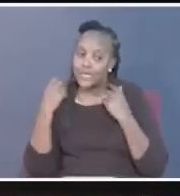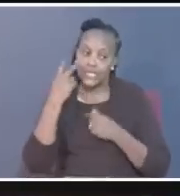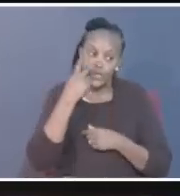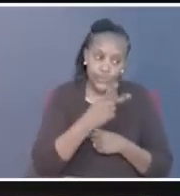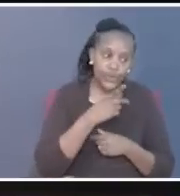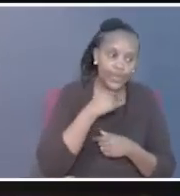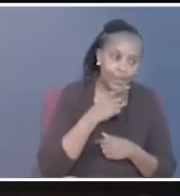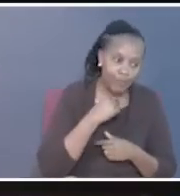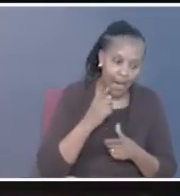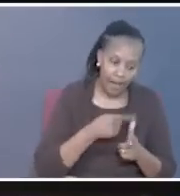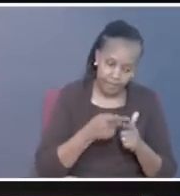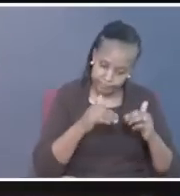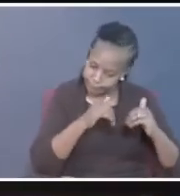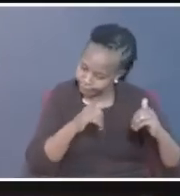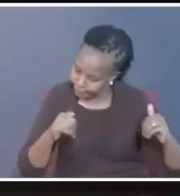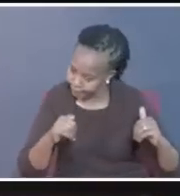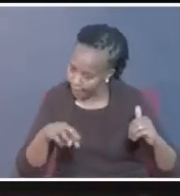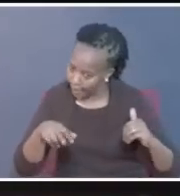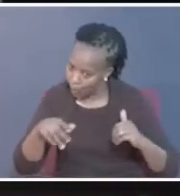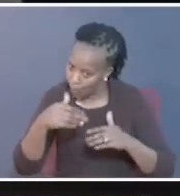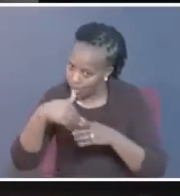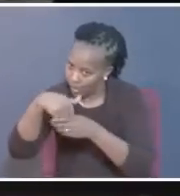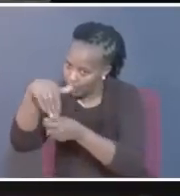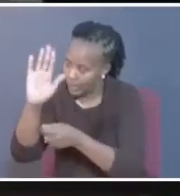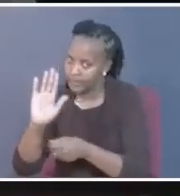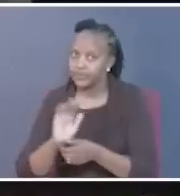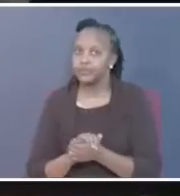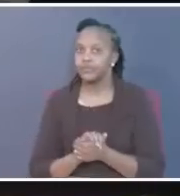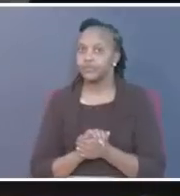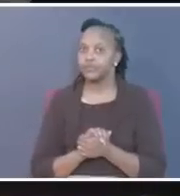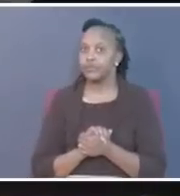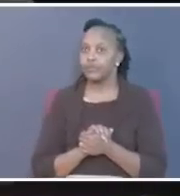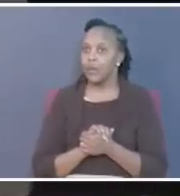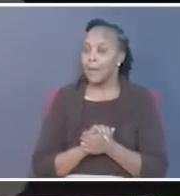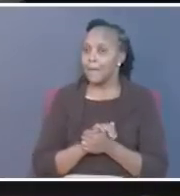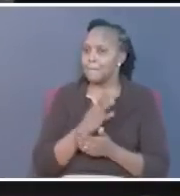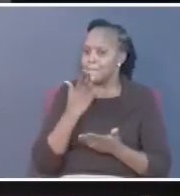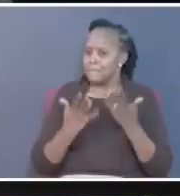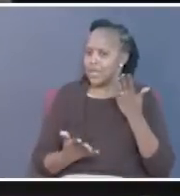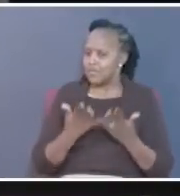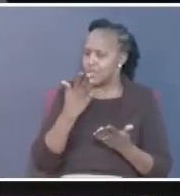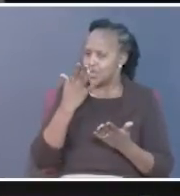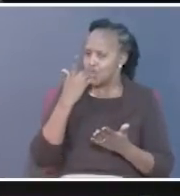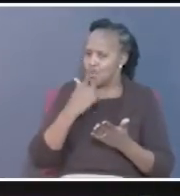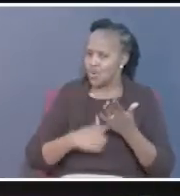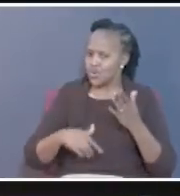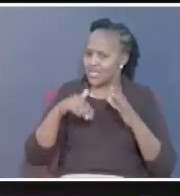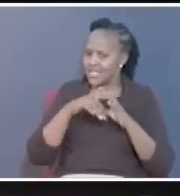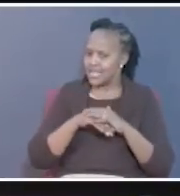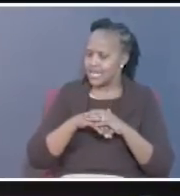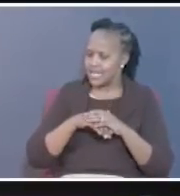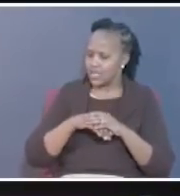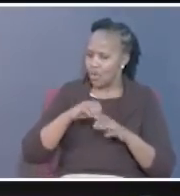himself from him. The priest must have had what was in his mind a very